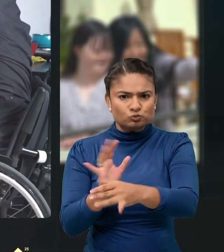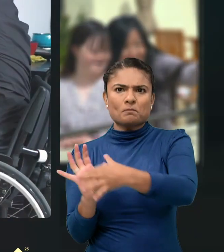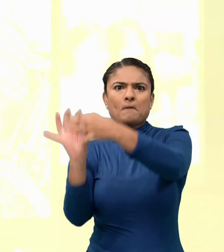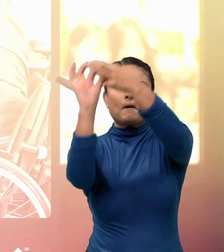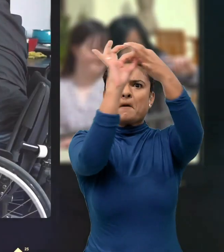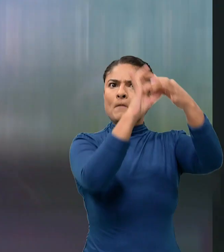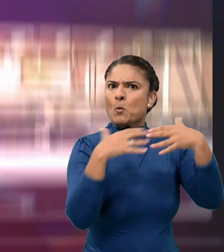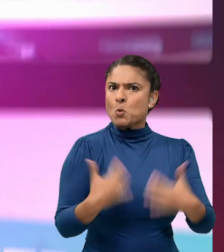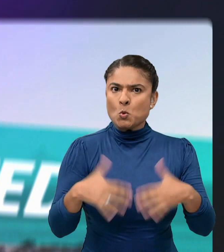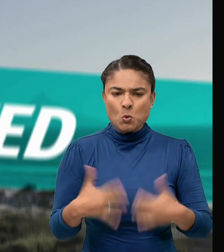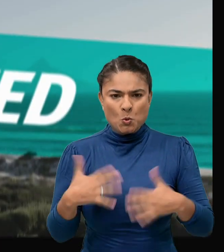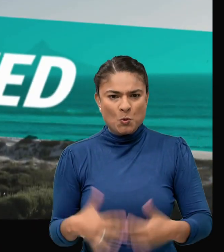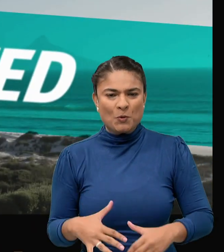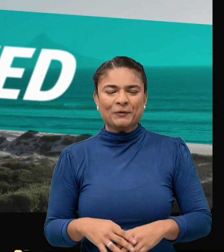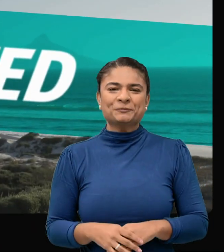internationally.